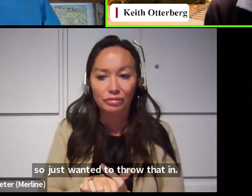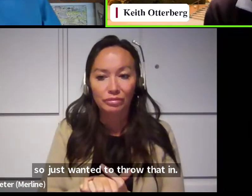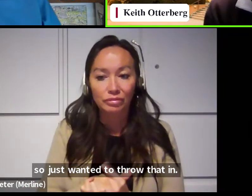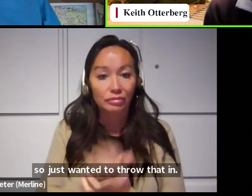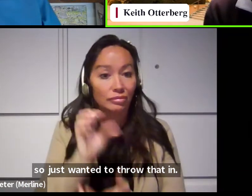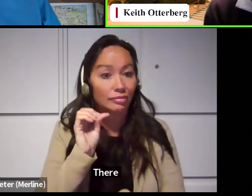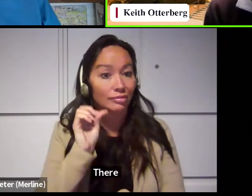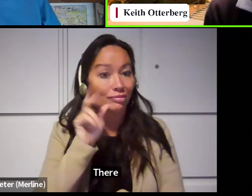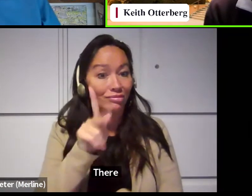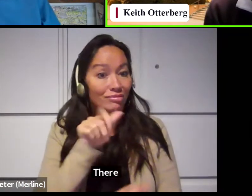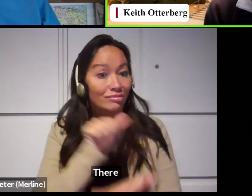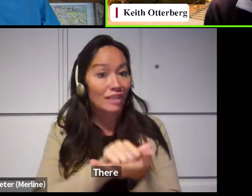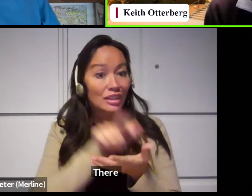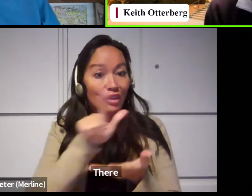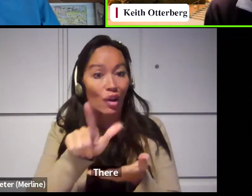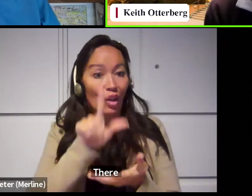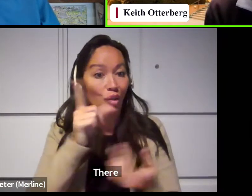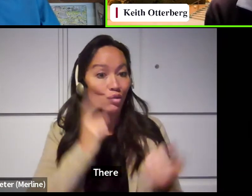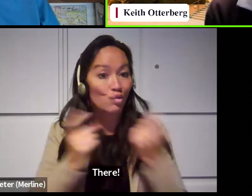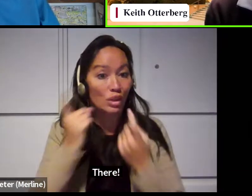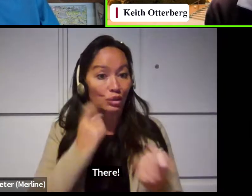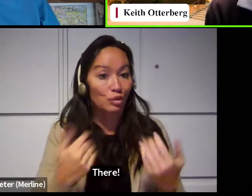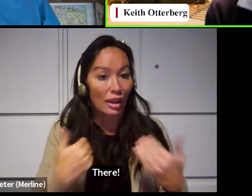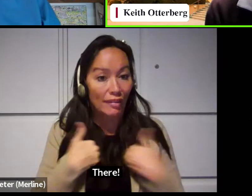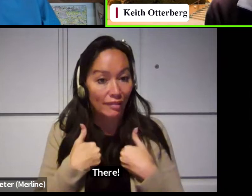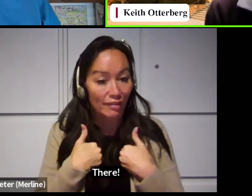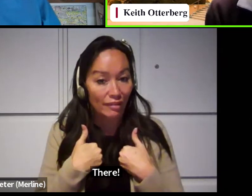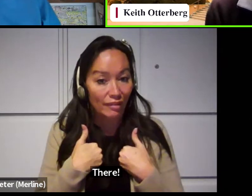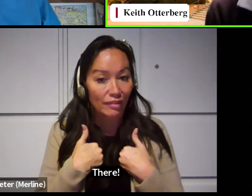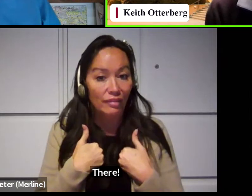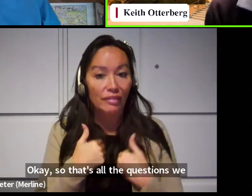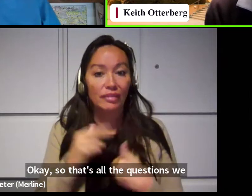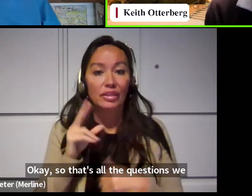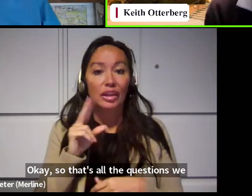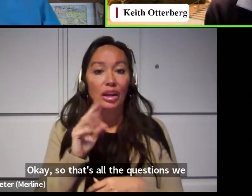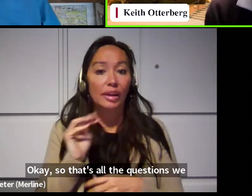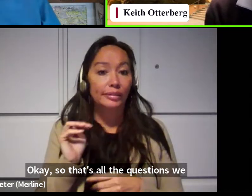Okay, so that's all the questions we have.